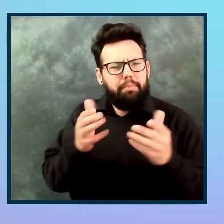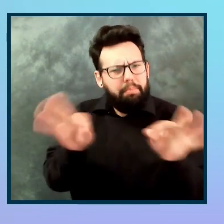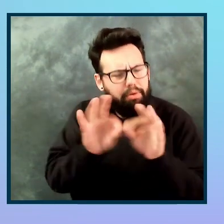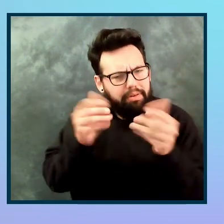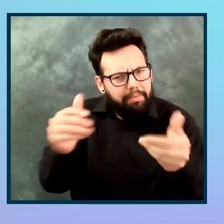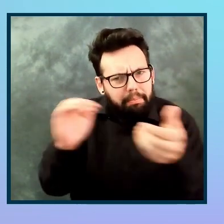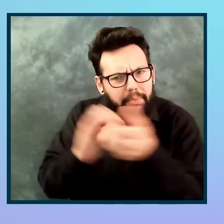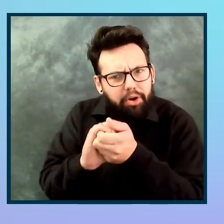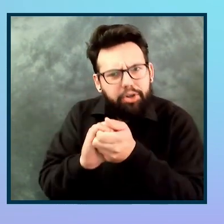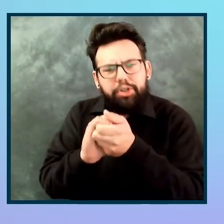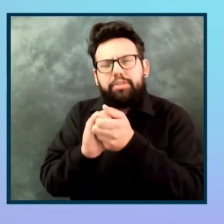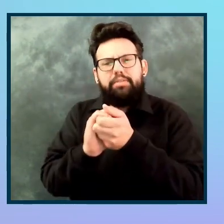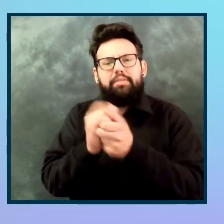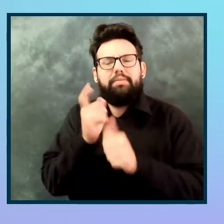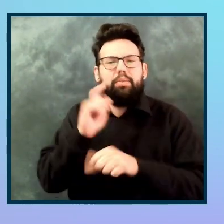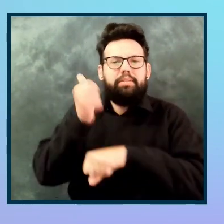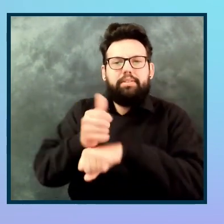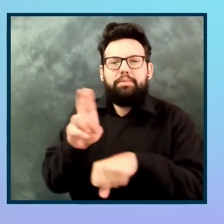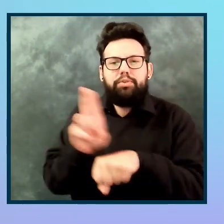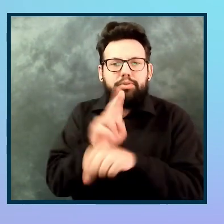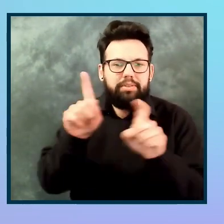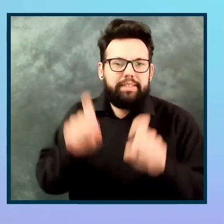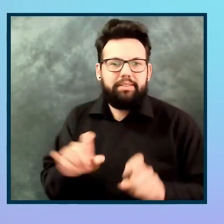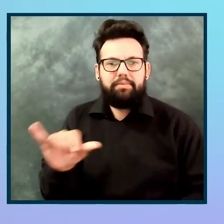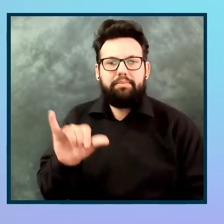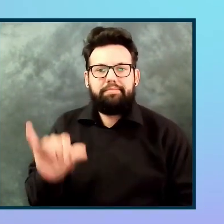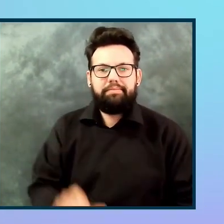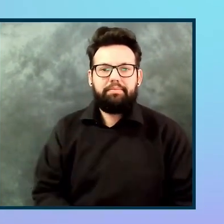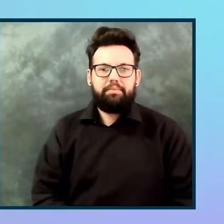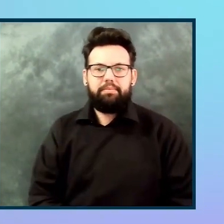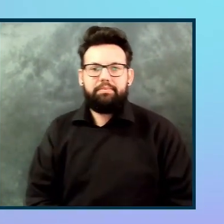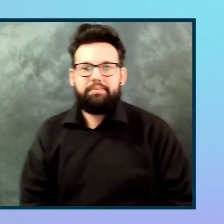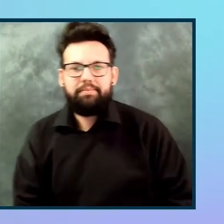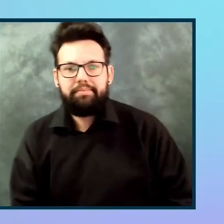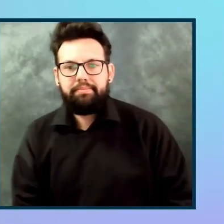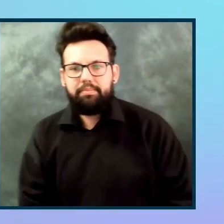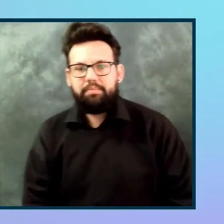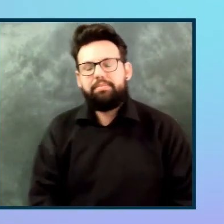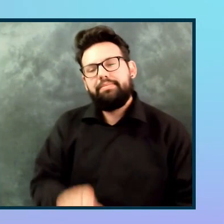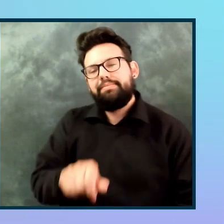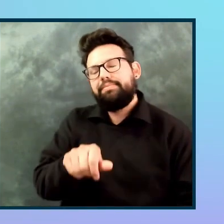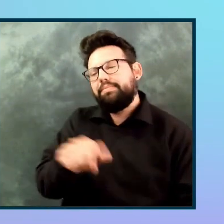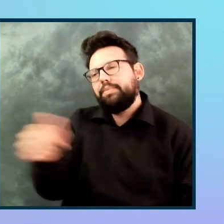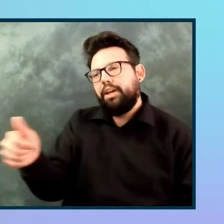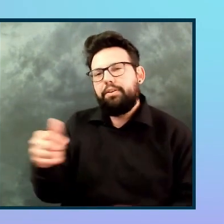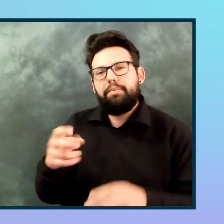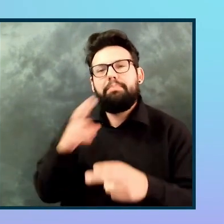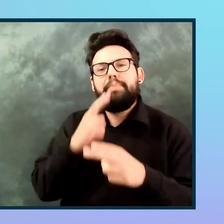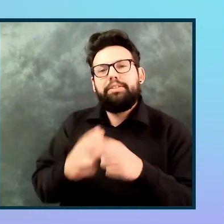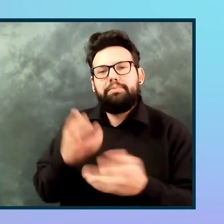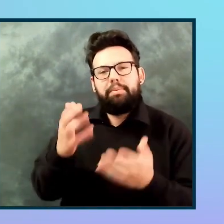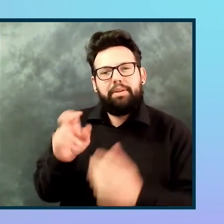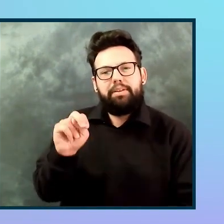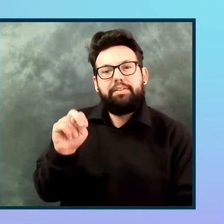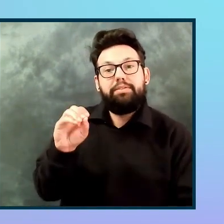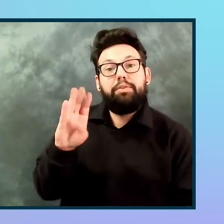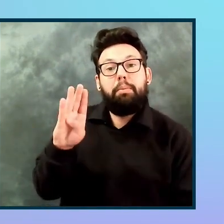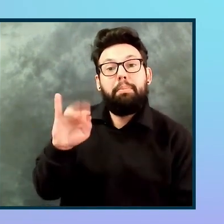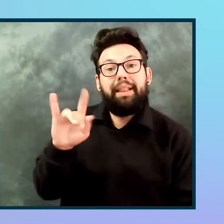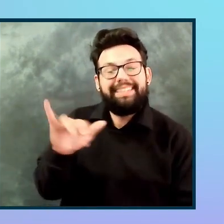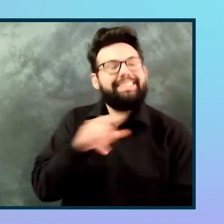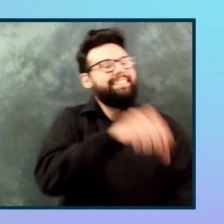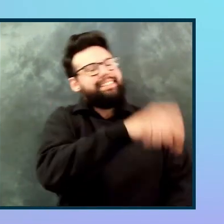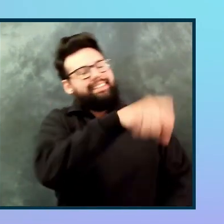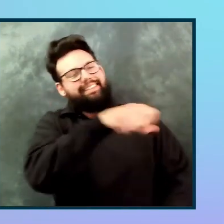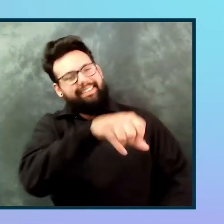testing done is also a really good way to go about it. Yeah. Someone mentioned maybe nobility in Austin. Is that what you were talking about? Yes. Okay.